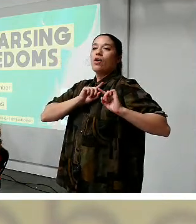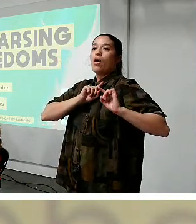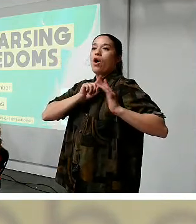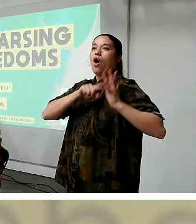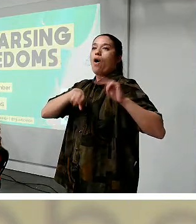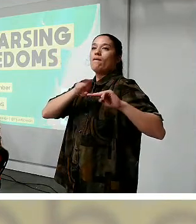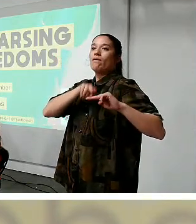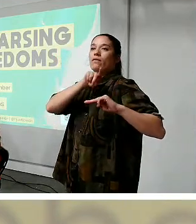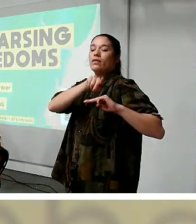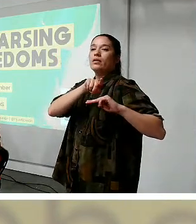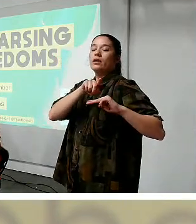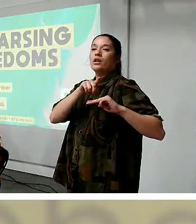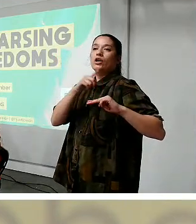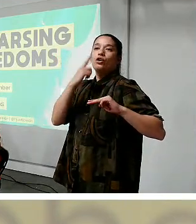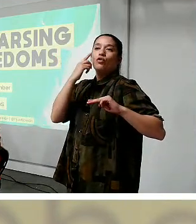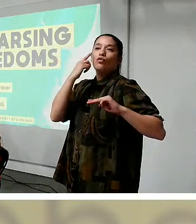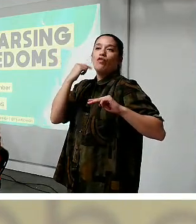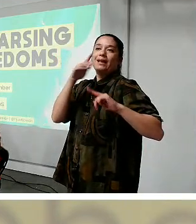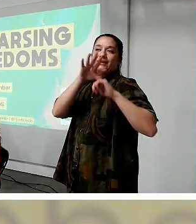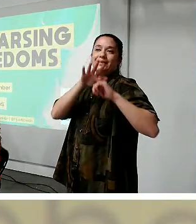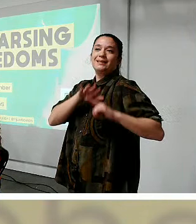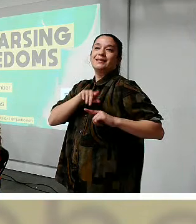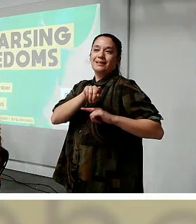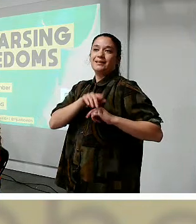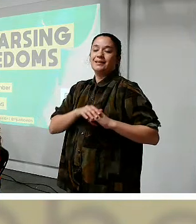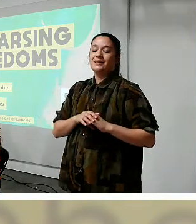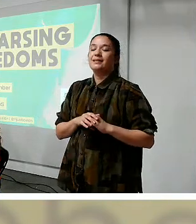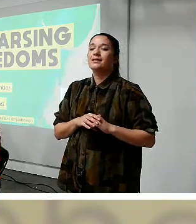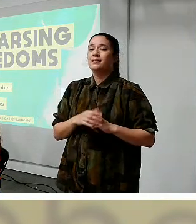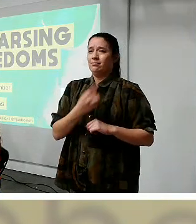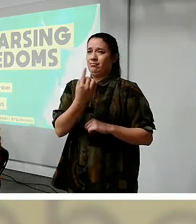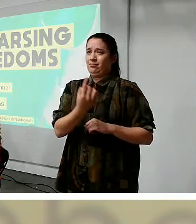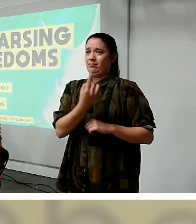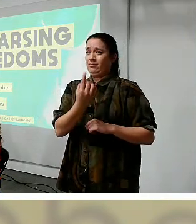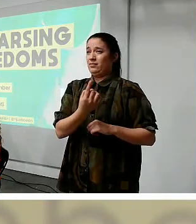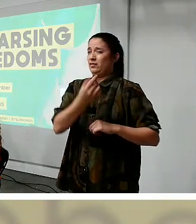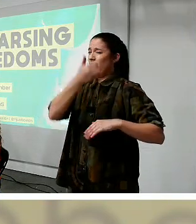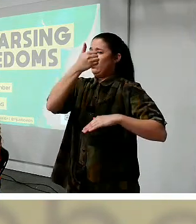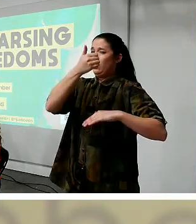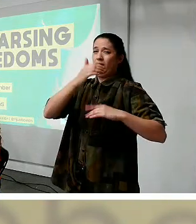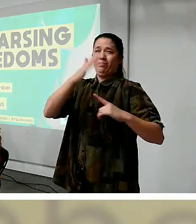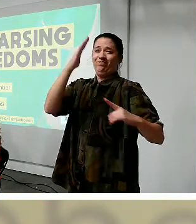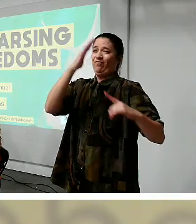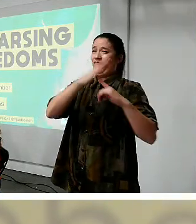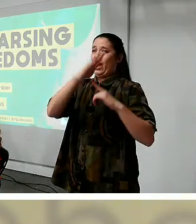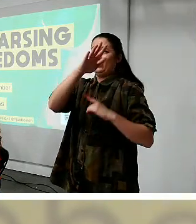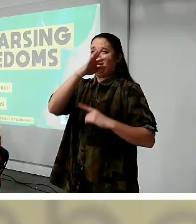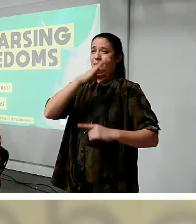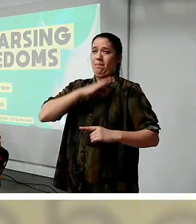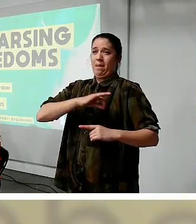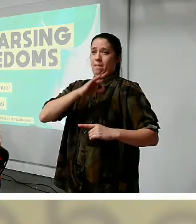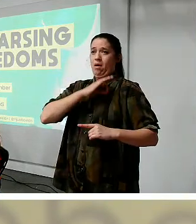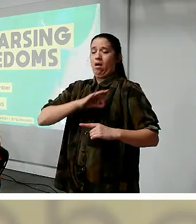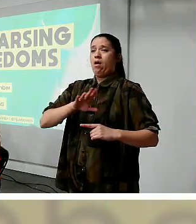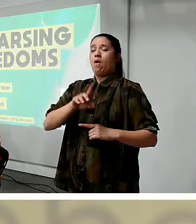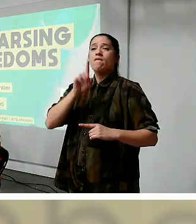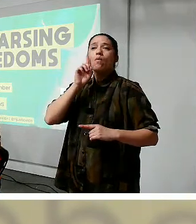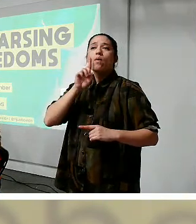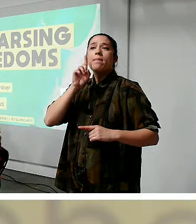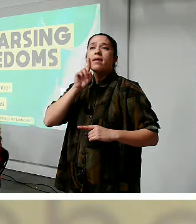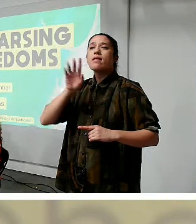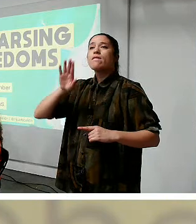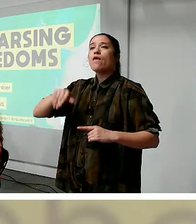Beverly Bryan and Suzanne Scaife. She's a founder member of the Organisation of Women of African and Asian